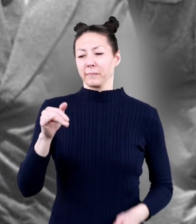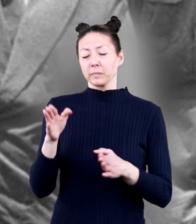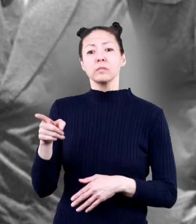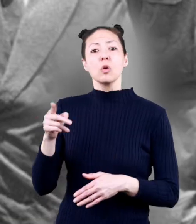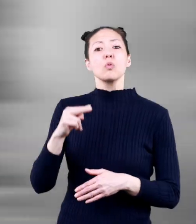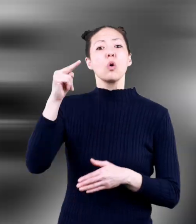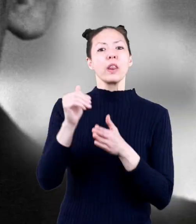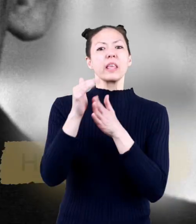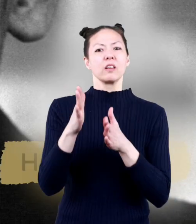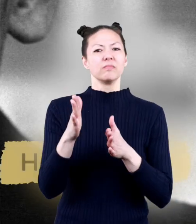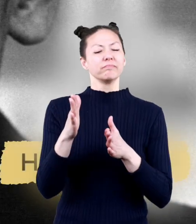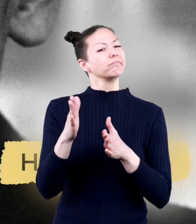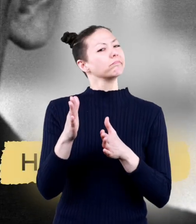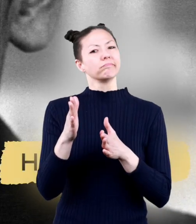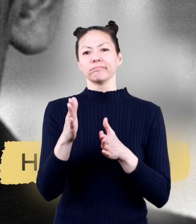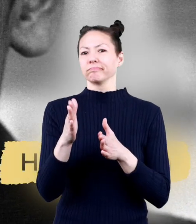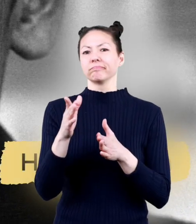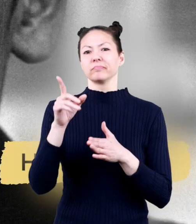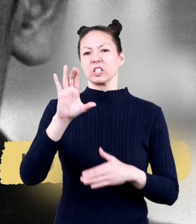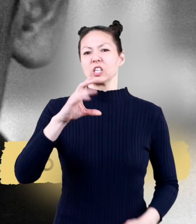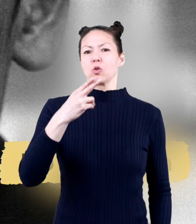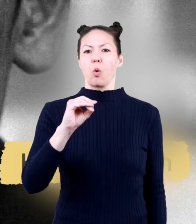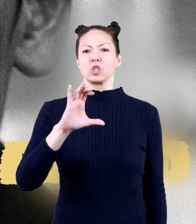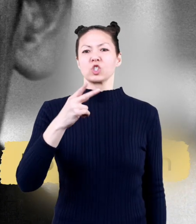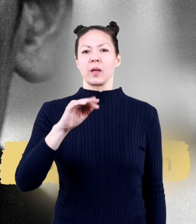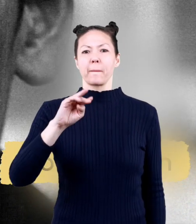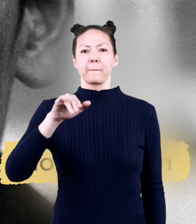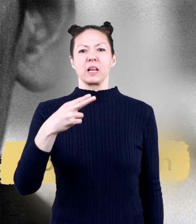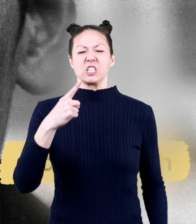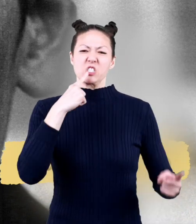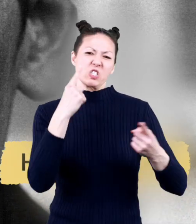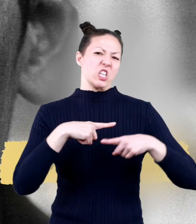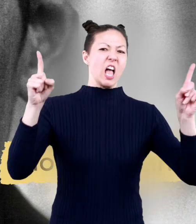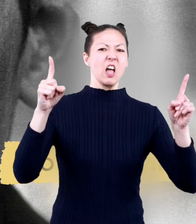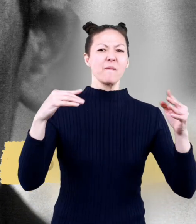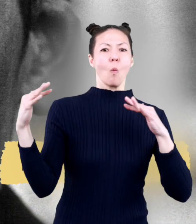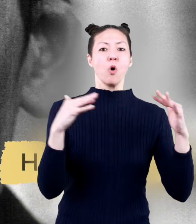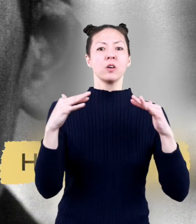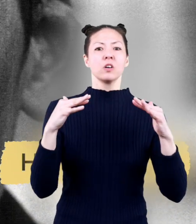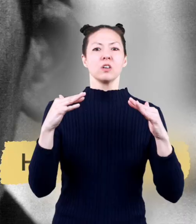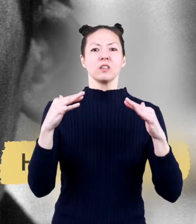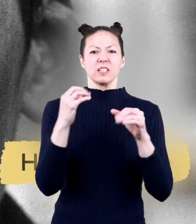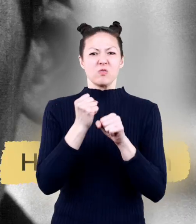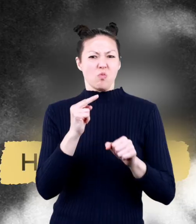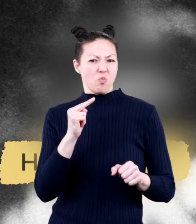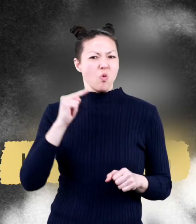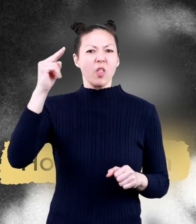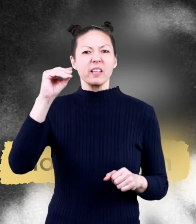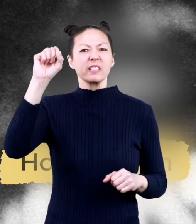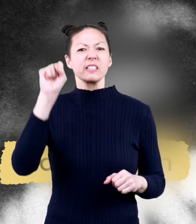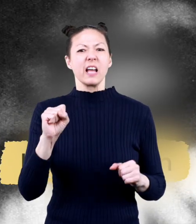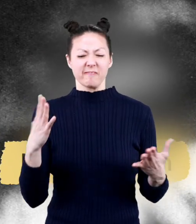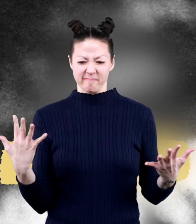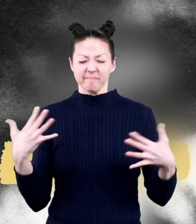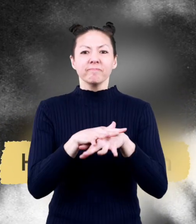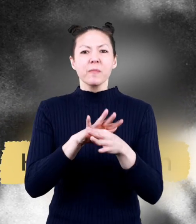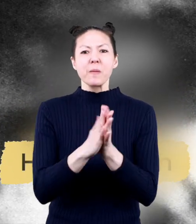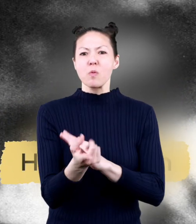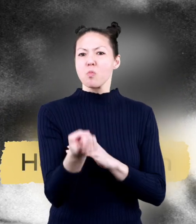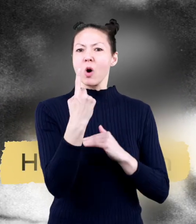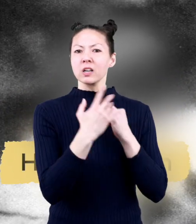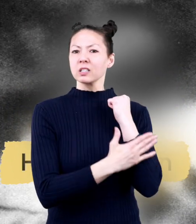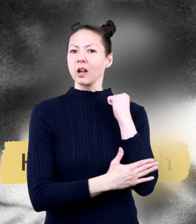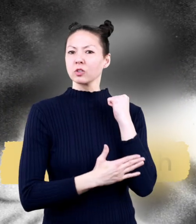Diem. The North leader, however, Ho Chi Minh, declared an all-out war to get the North and